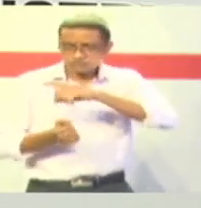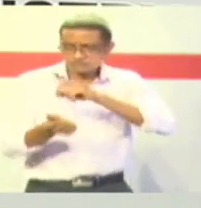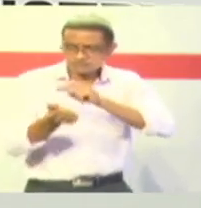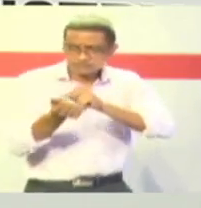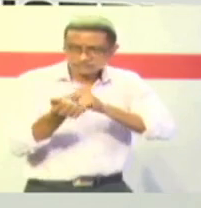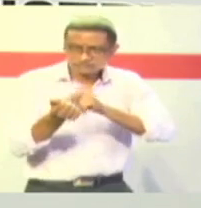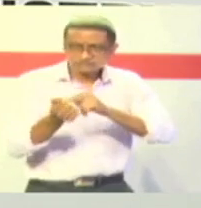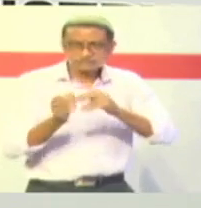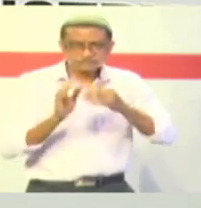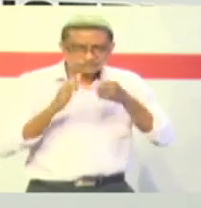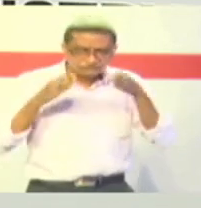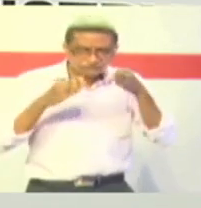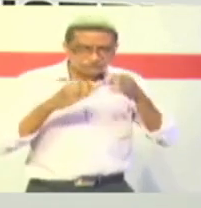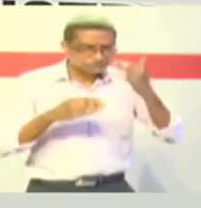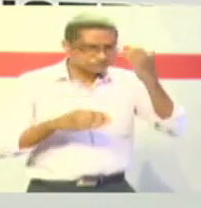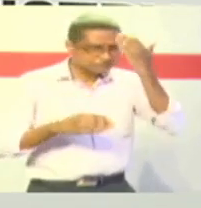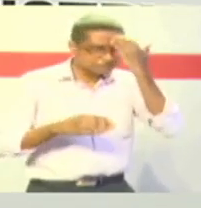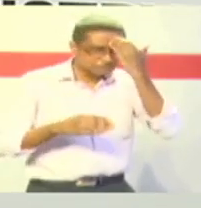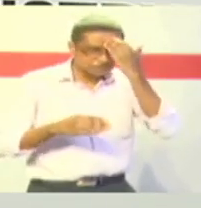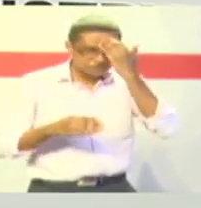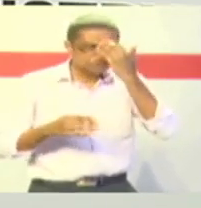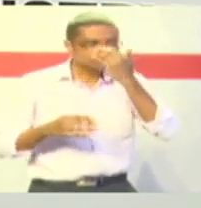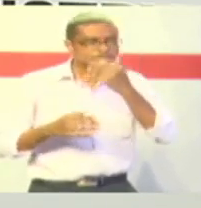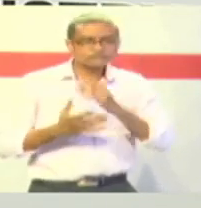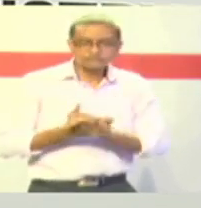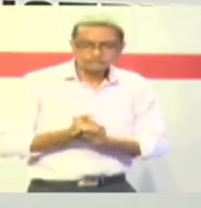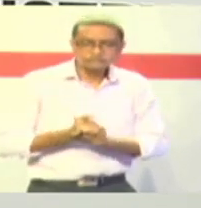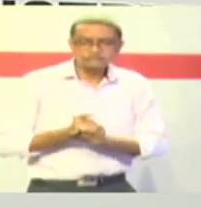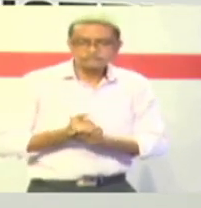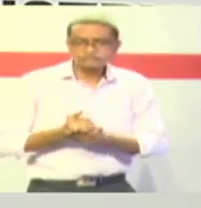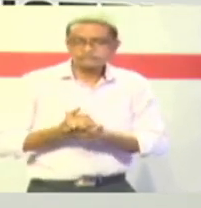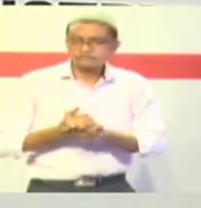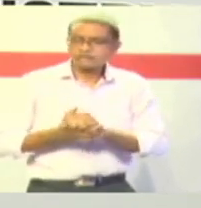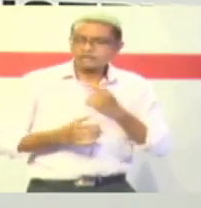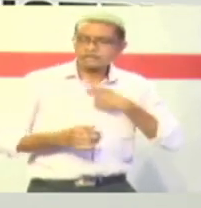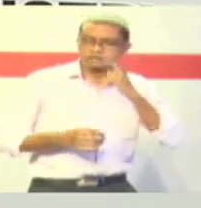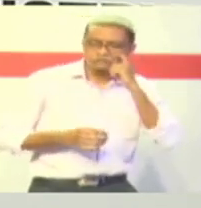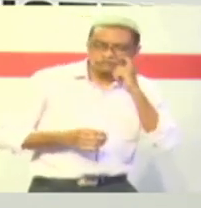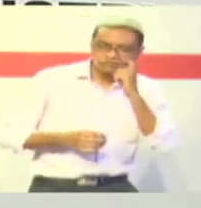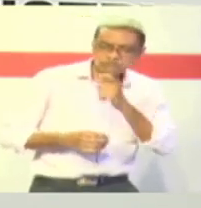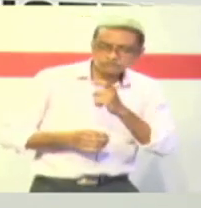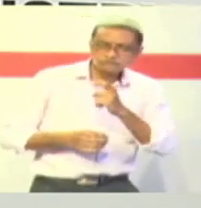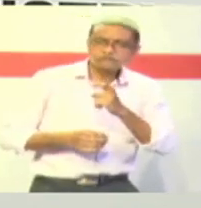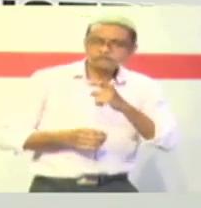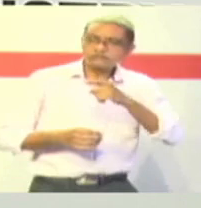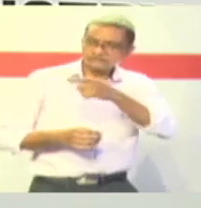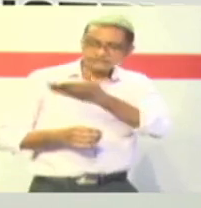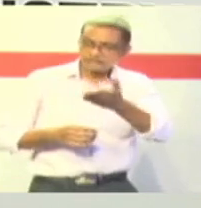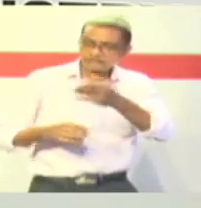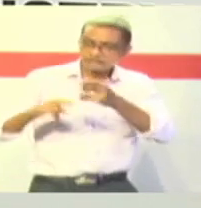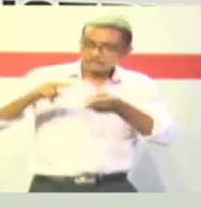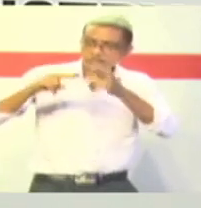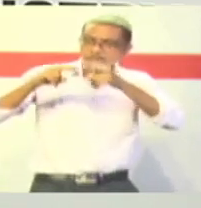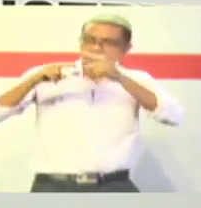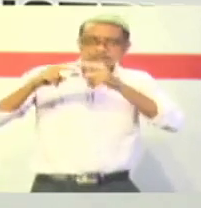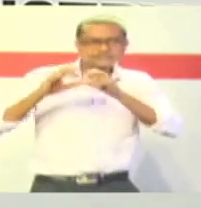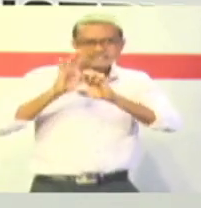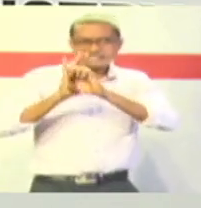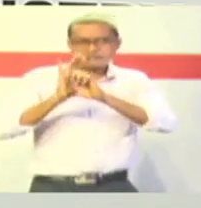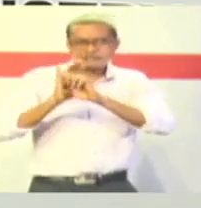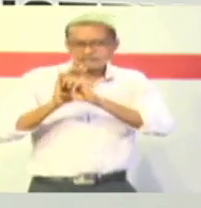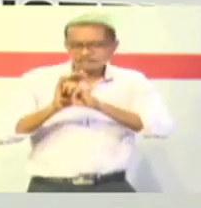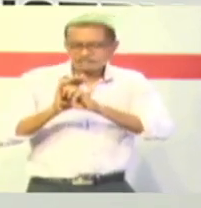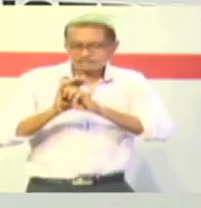and psychologists as well to engage resilience. We've noted that we've had substantial increase. Like, for example, we've